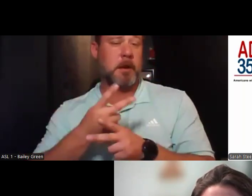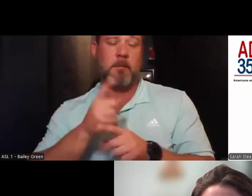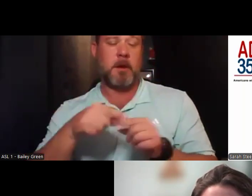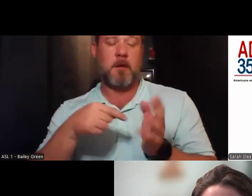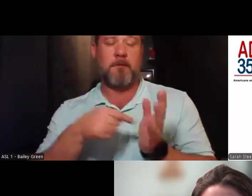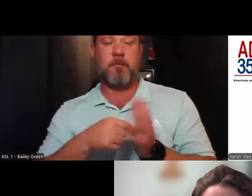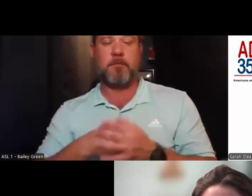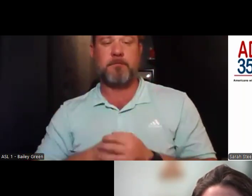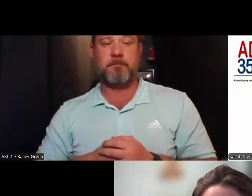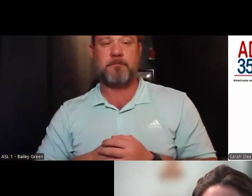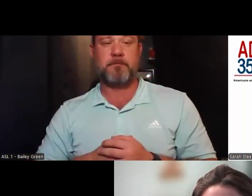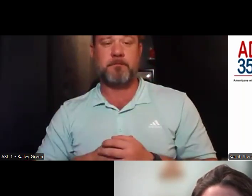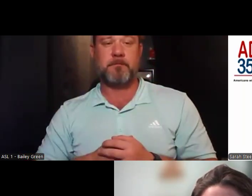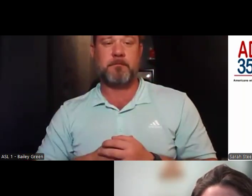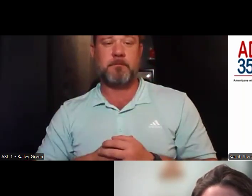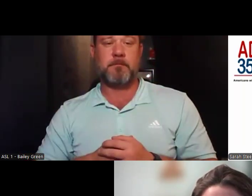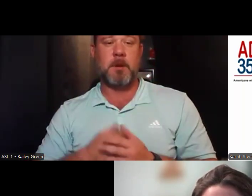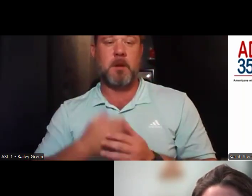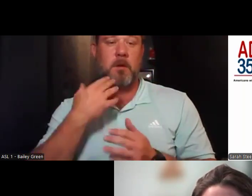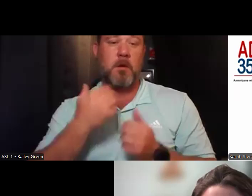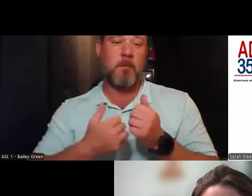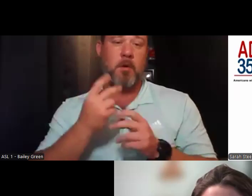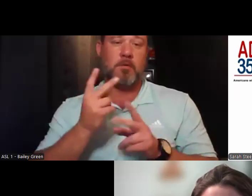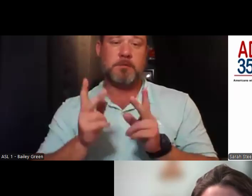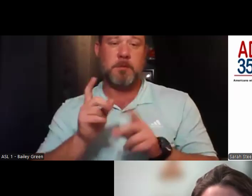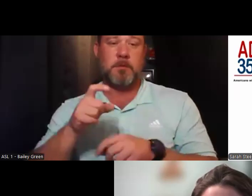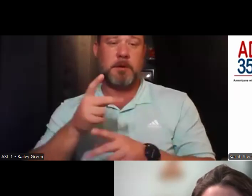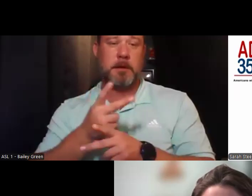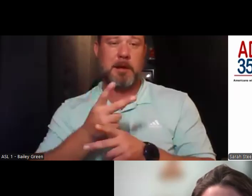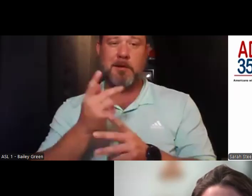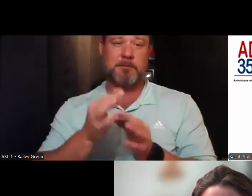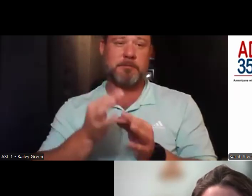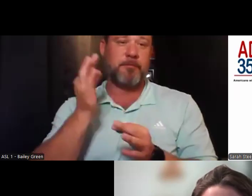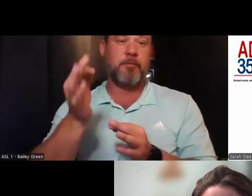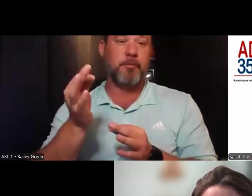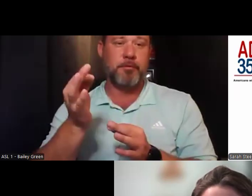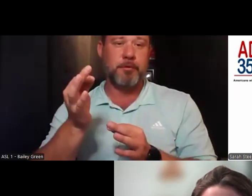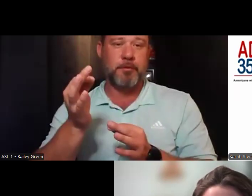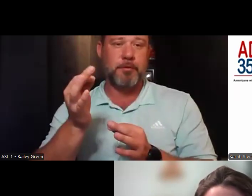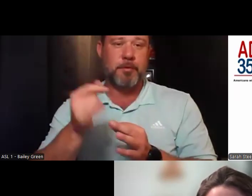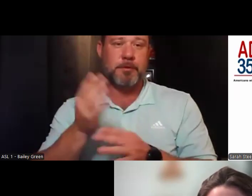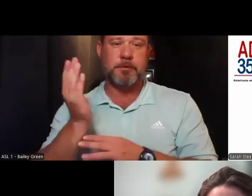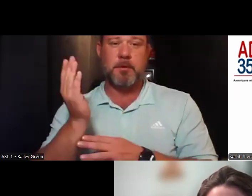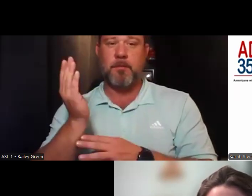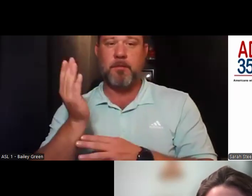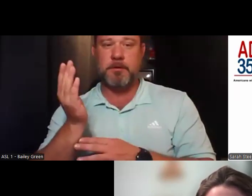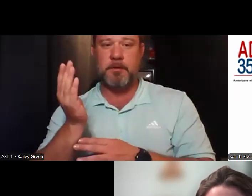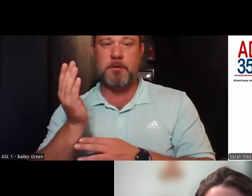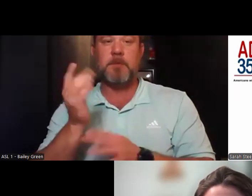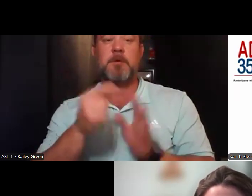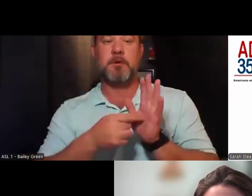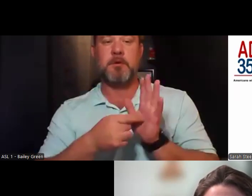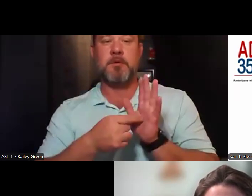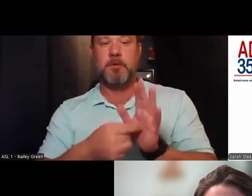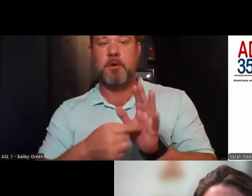it. We know that most people will need care at some point in their lives as they age. And what this presentation that we just saw shows is